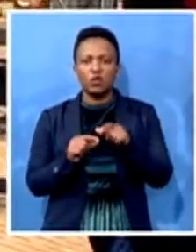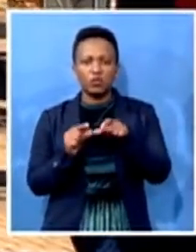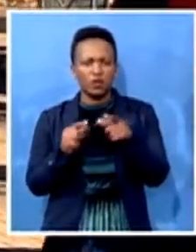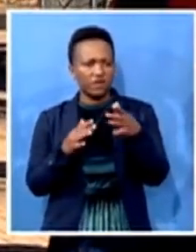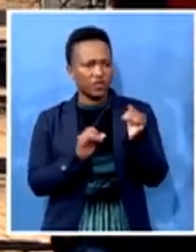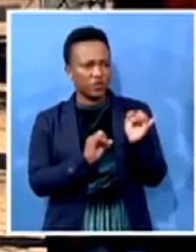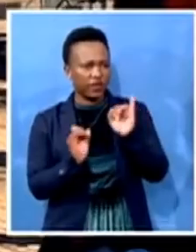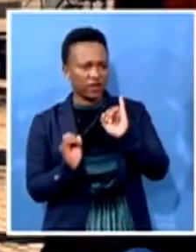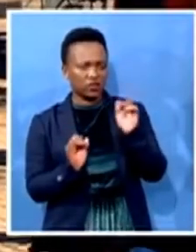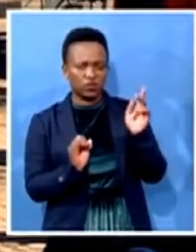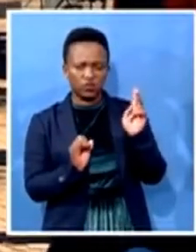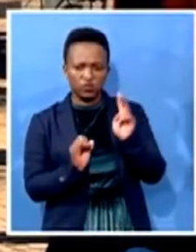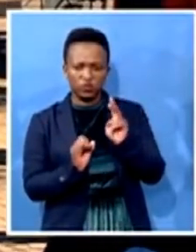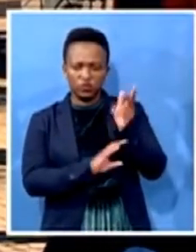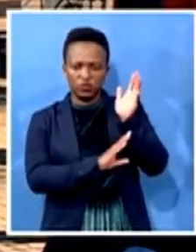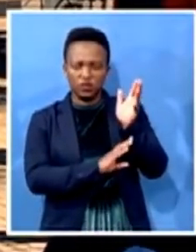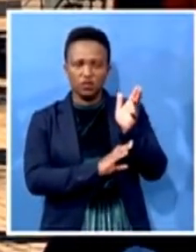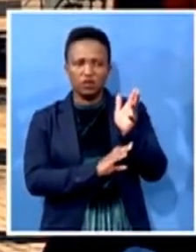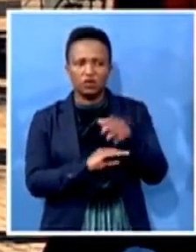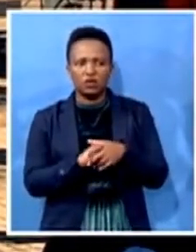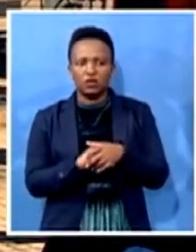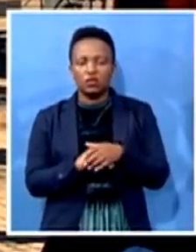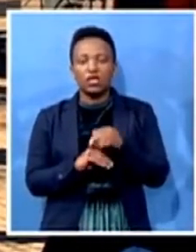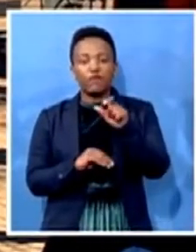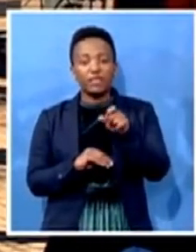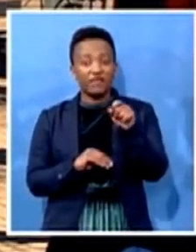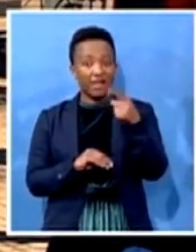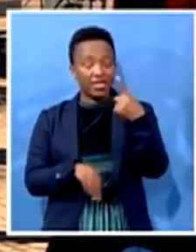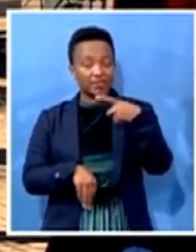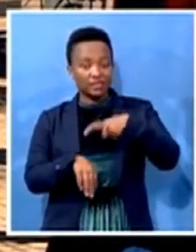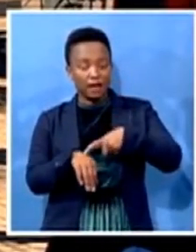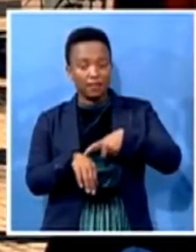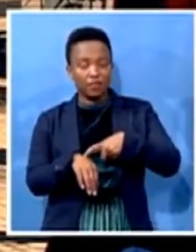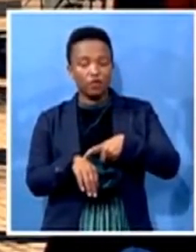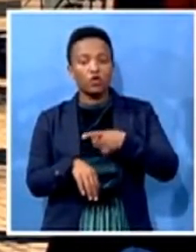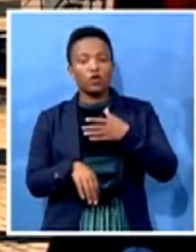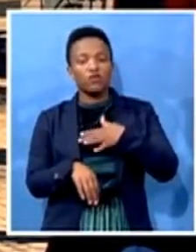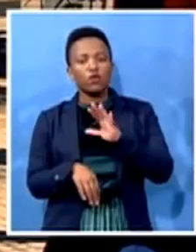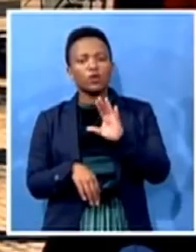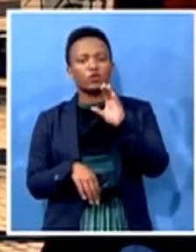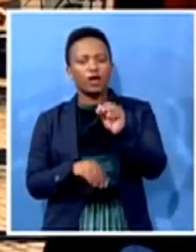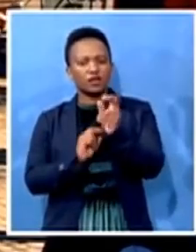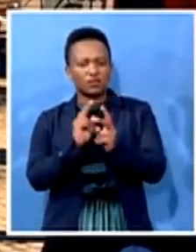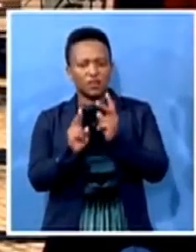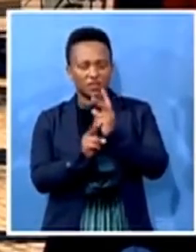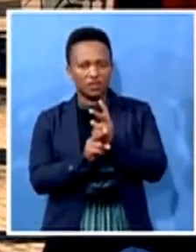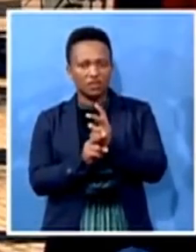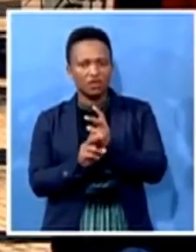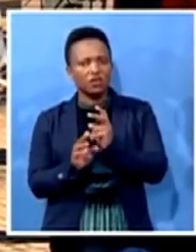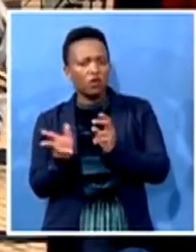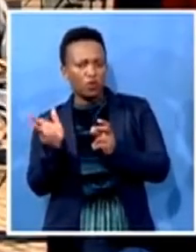that are asking for the first time, and then just, if you want to repeat, just listen first if they're not asking the same thing that you want to ask. I see a hand